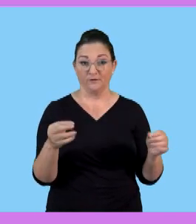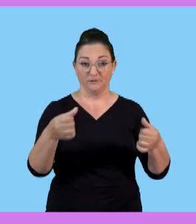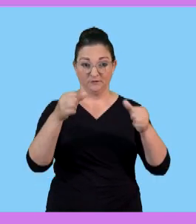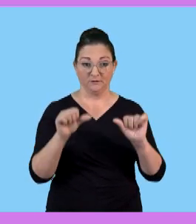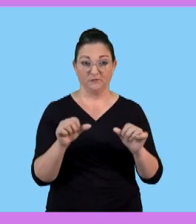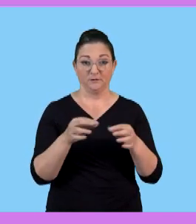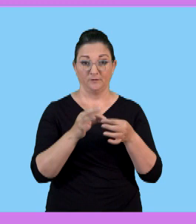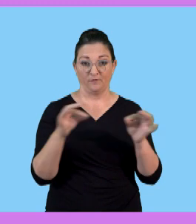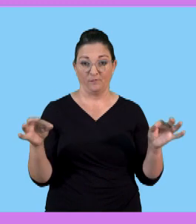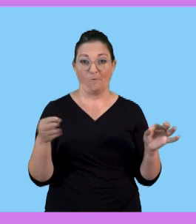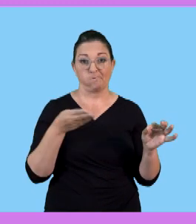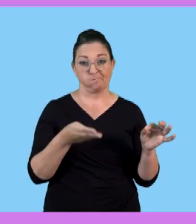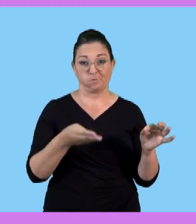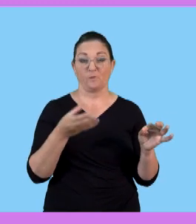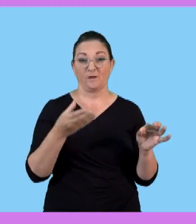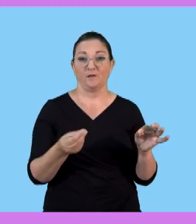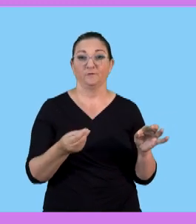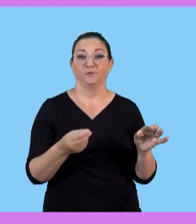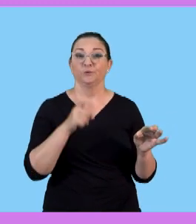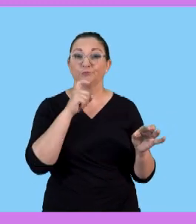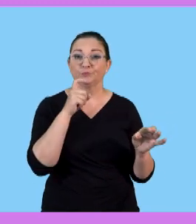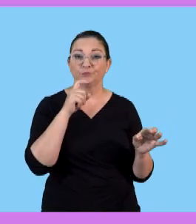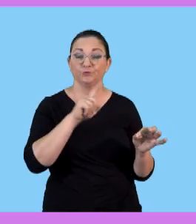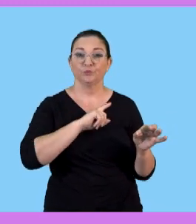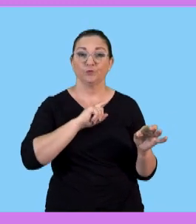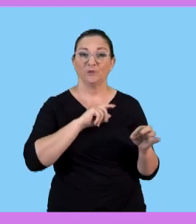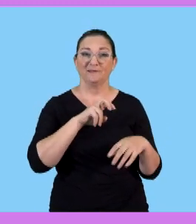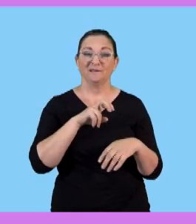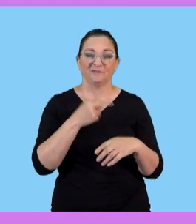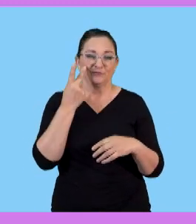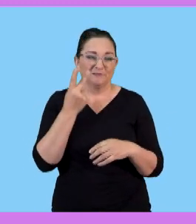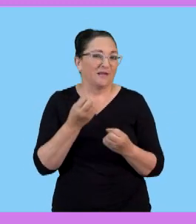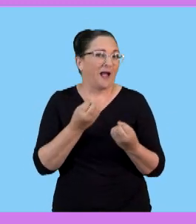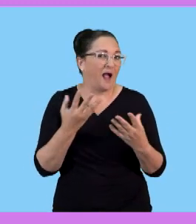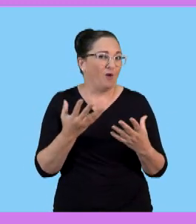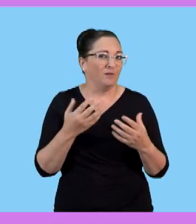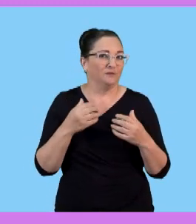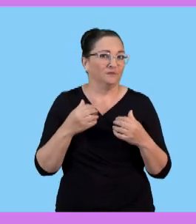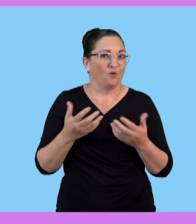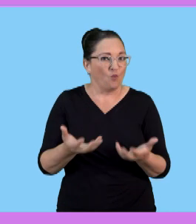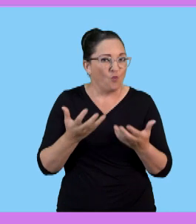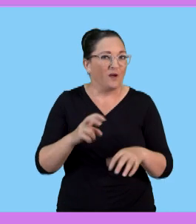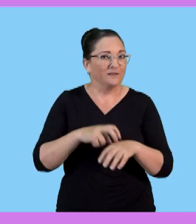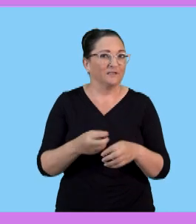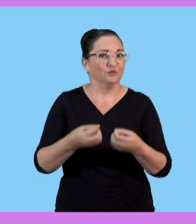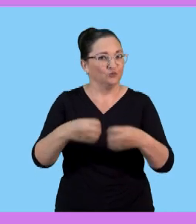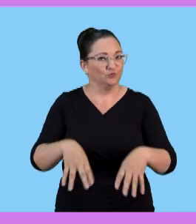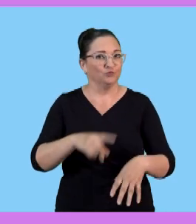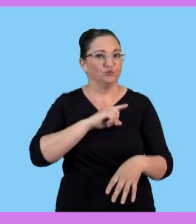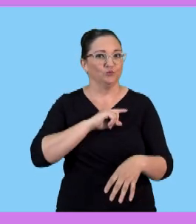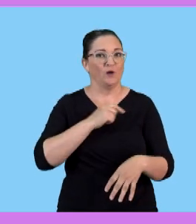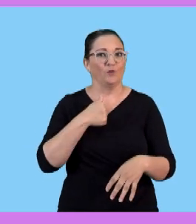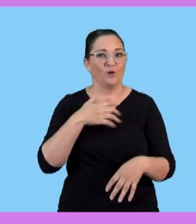formula below. Let's look for our formula. There's our formula as well. To determine how much weight she must lose to fall